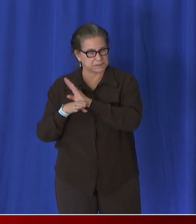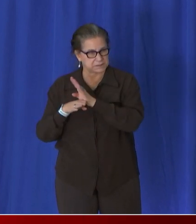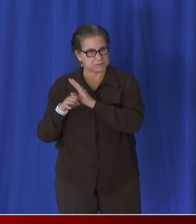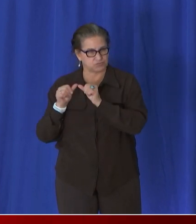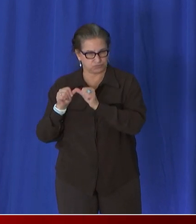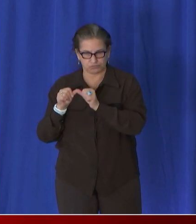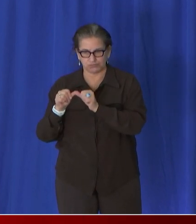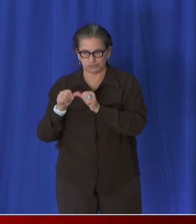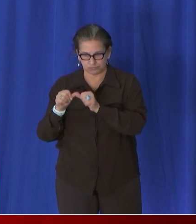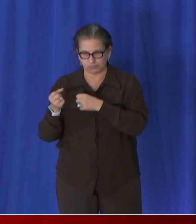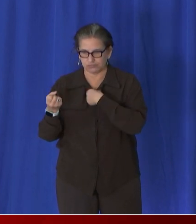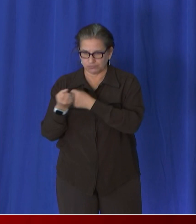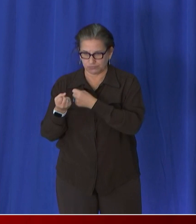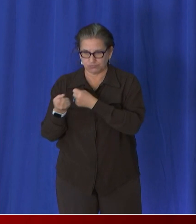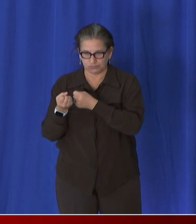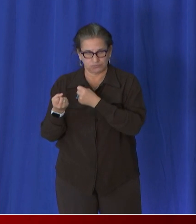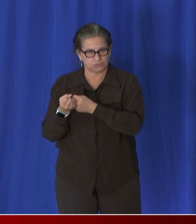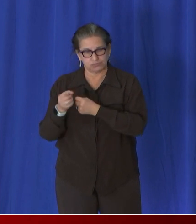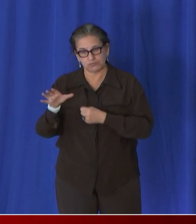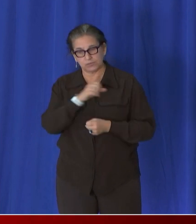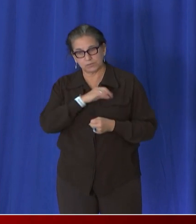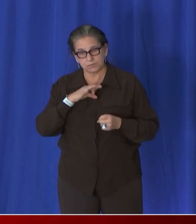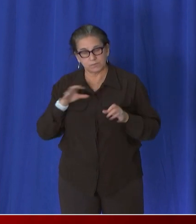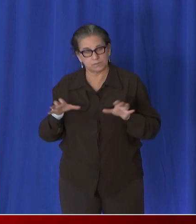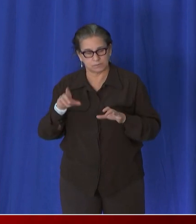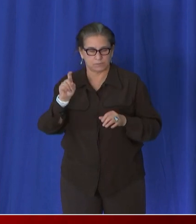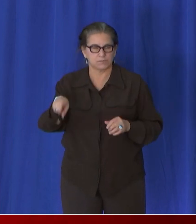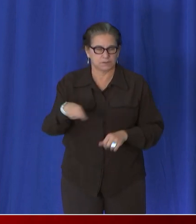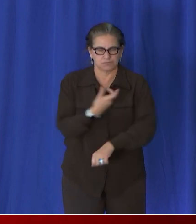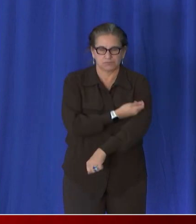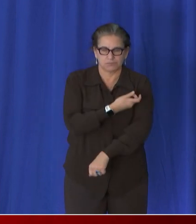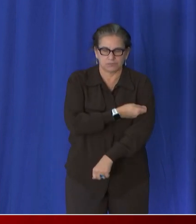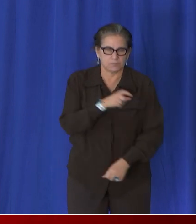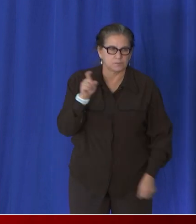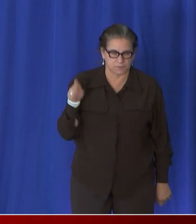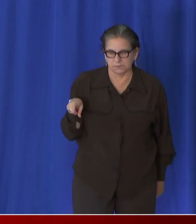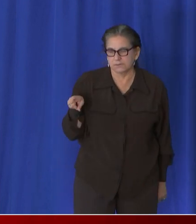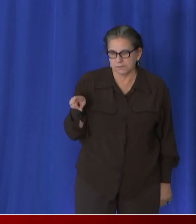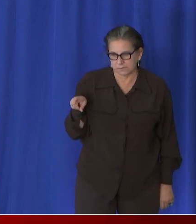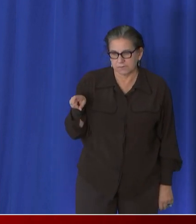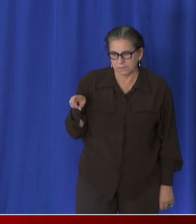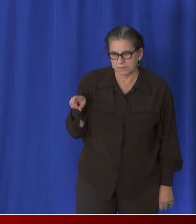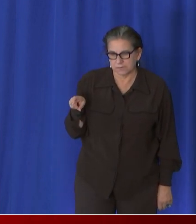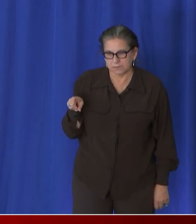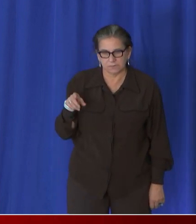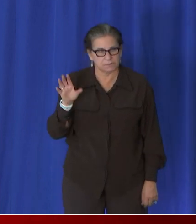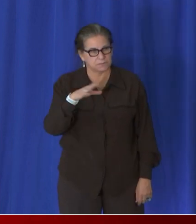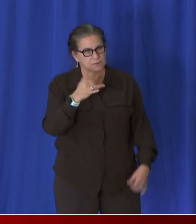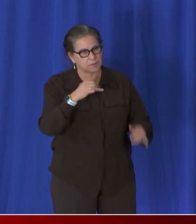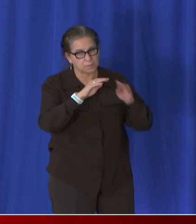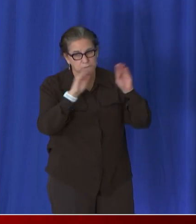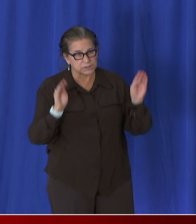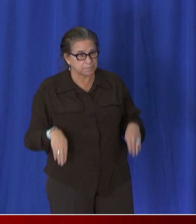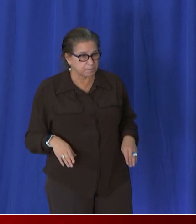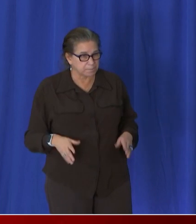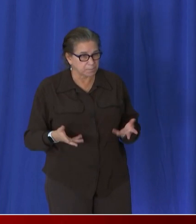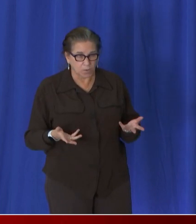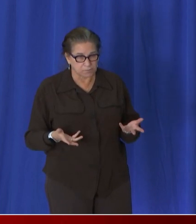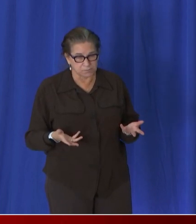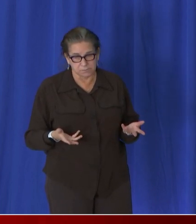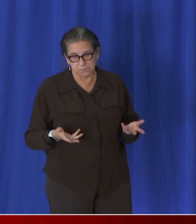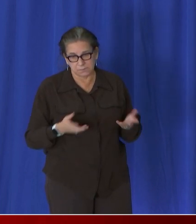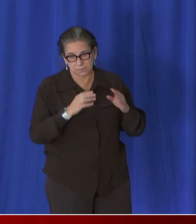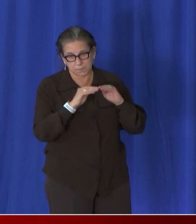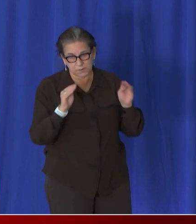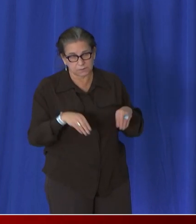vaccination requirements for their workers. And have you spoken to, I'm wondering now, about like the Smithsonian's, the museums where people gather? Do we have any